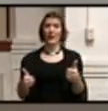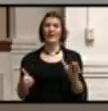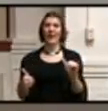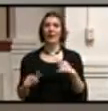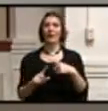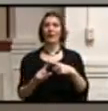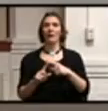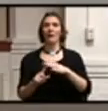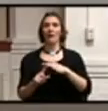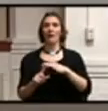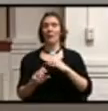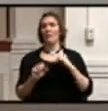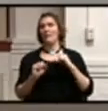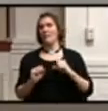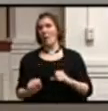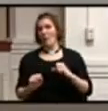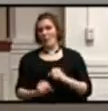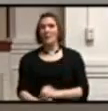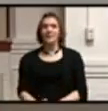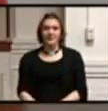thing to get an unqualified opinion.